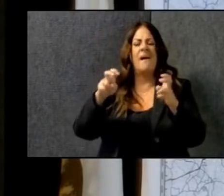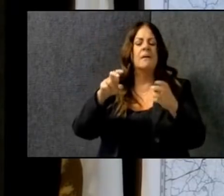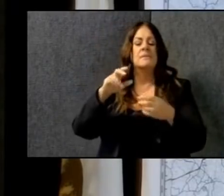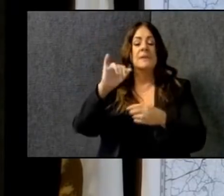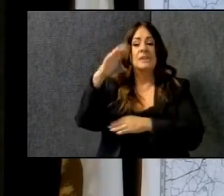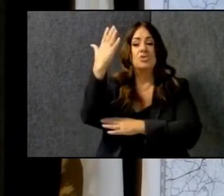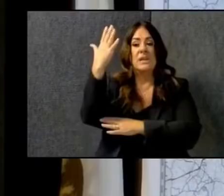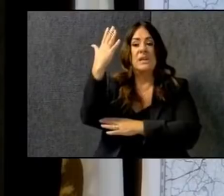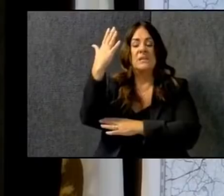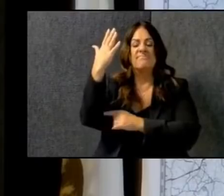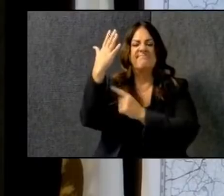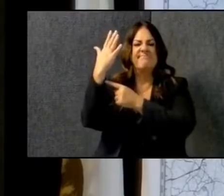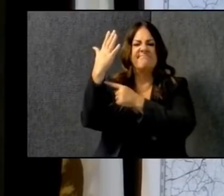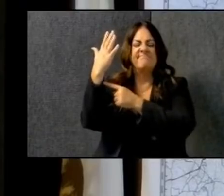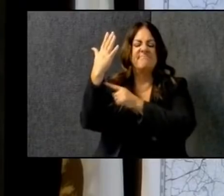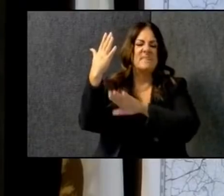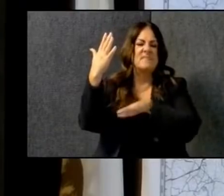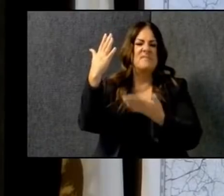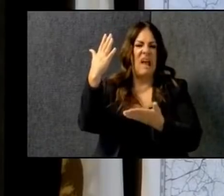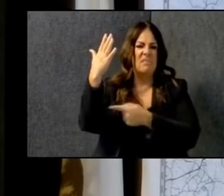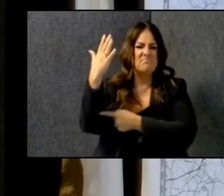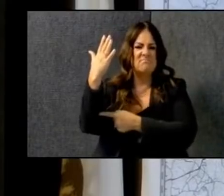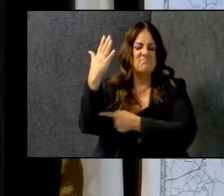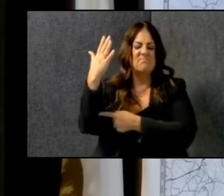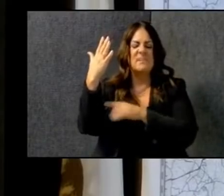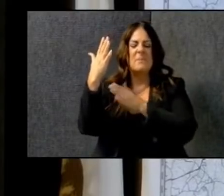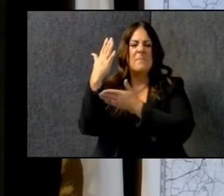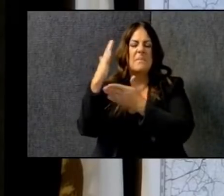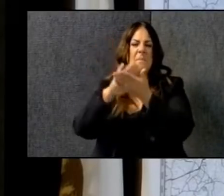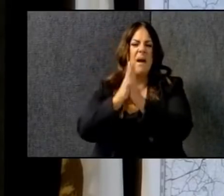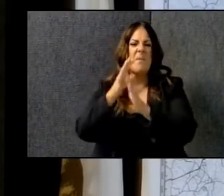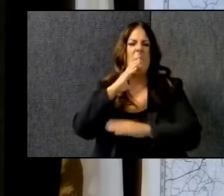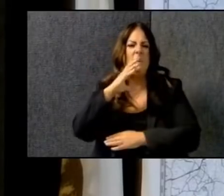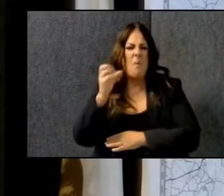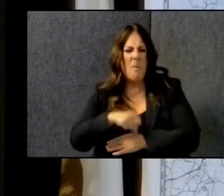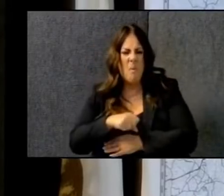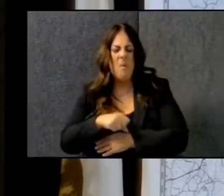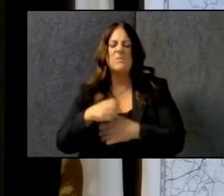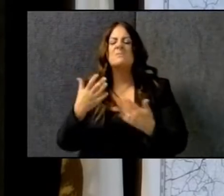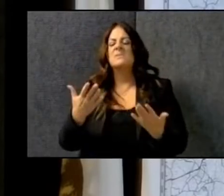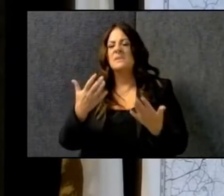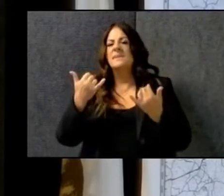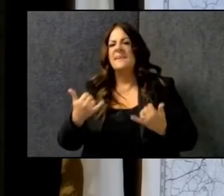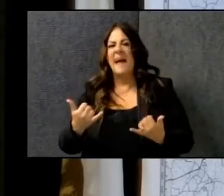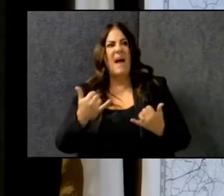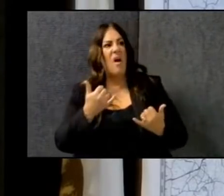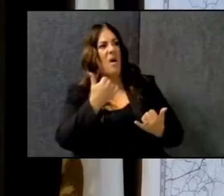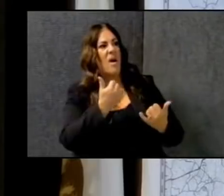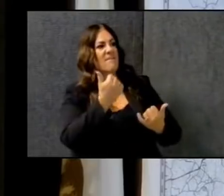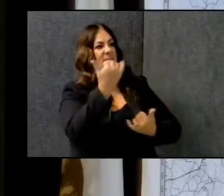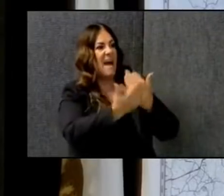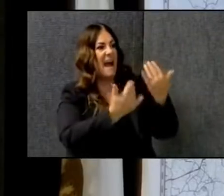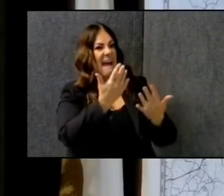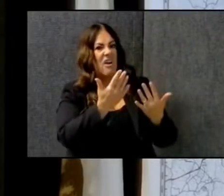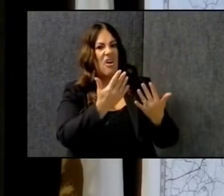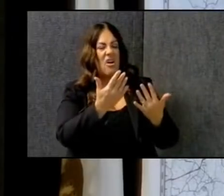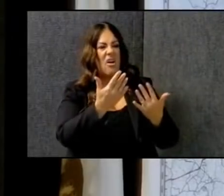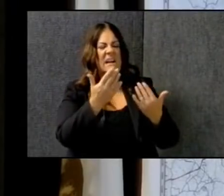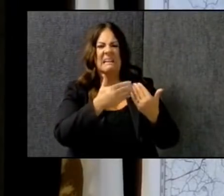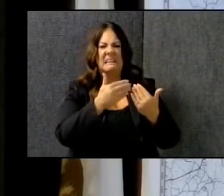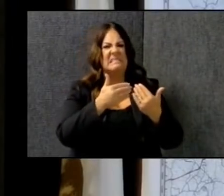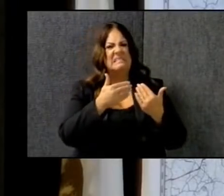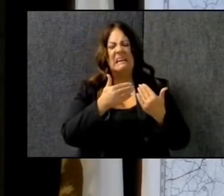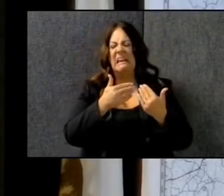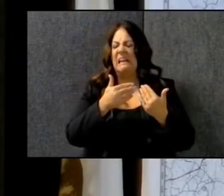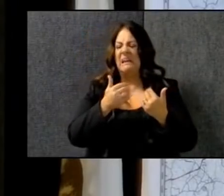been in the forest, you've seen trees that have died over time that are just old and they've died, but now we have the fire that has come through and has